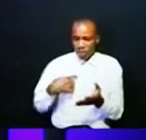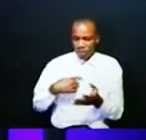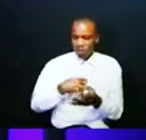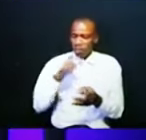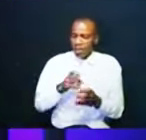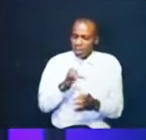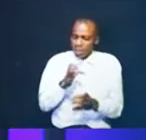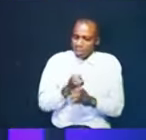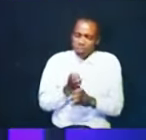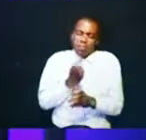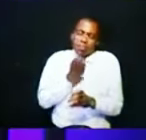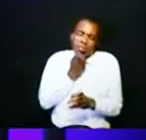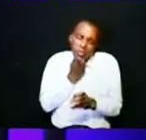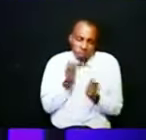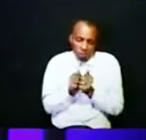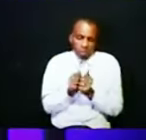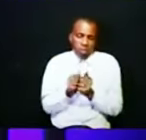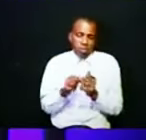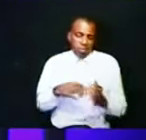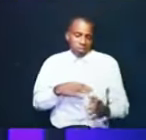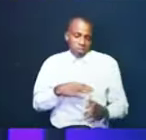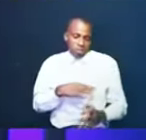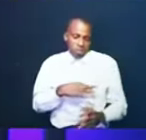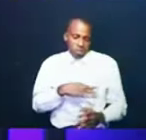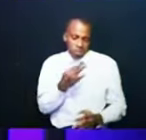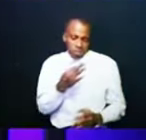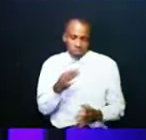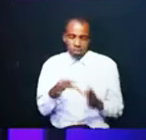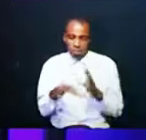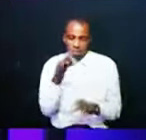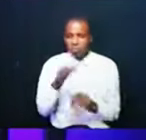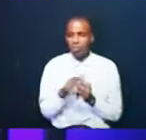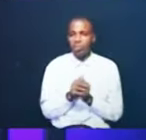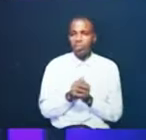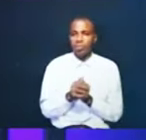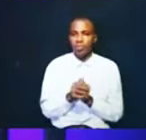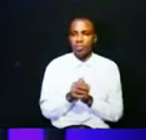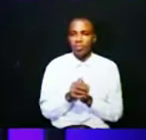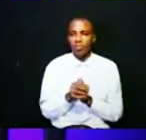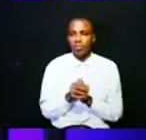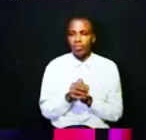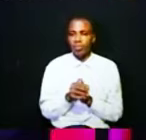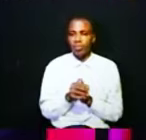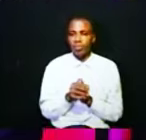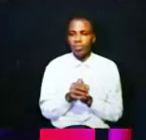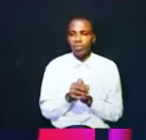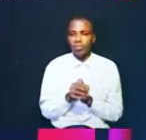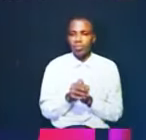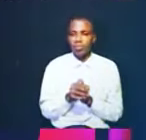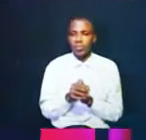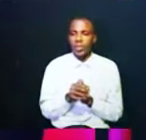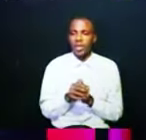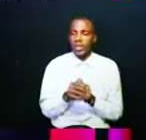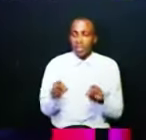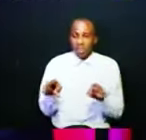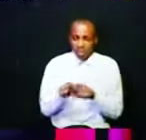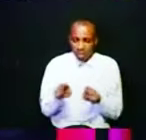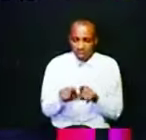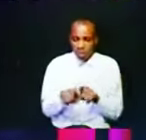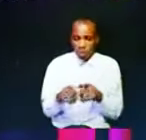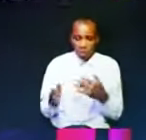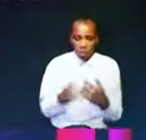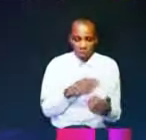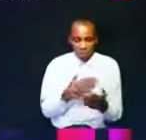hwe ye hugie ewo ye honhum and do not break faith with the wife or the husband of your youth. Na